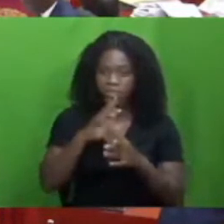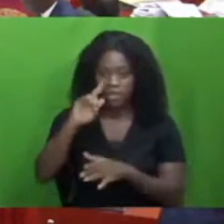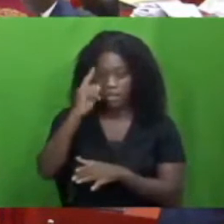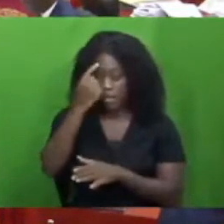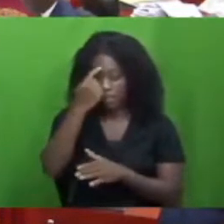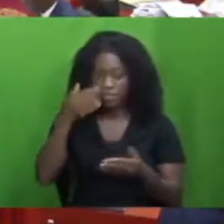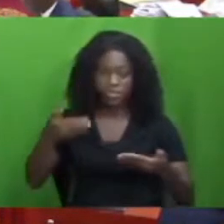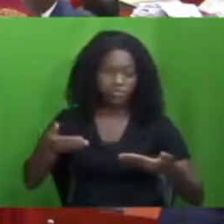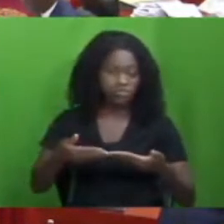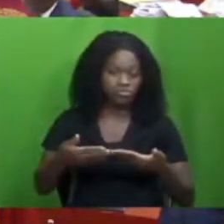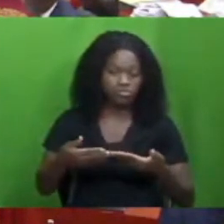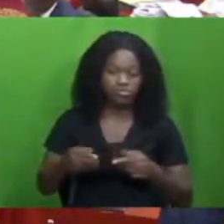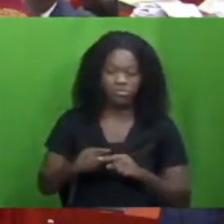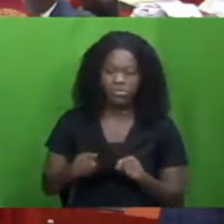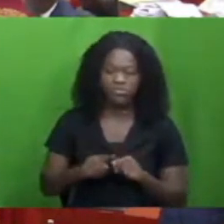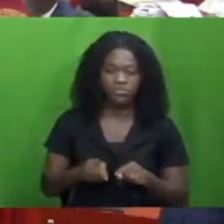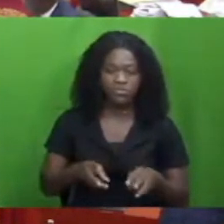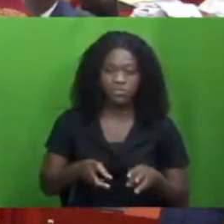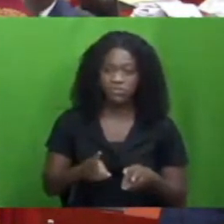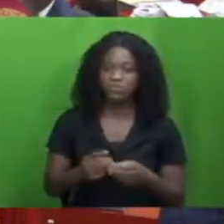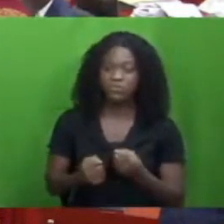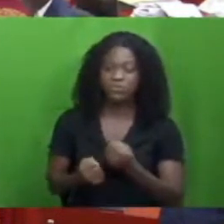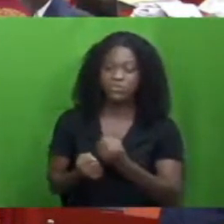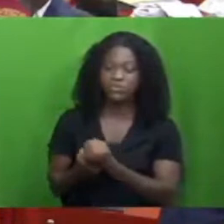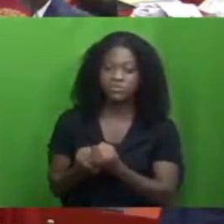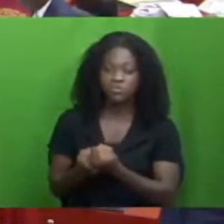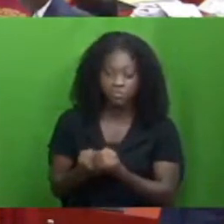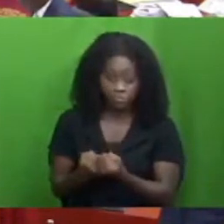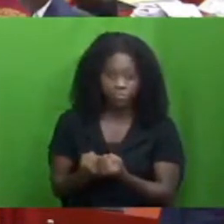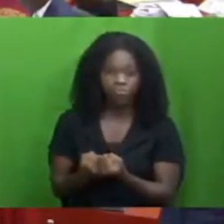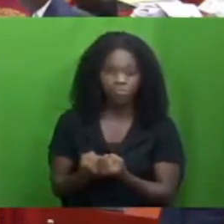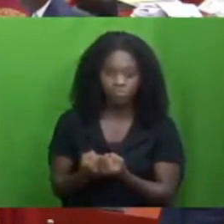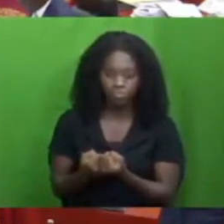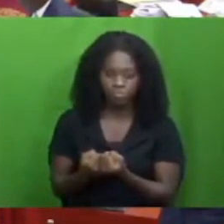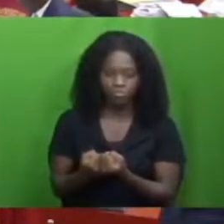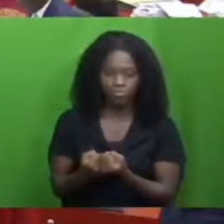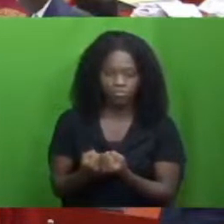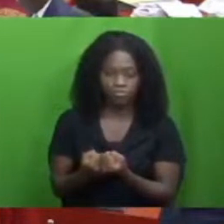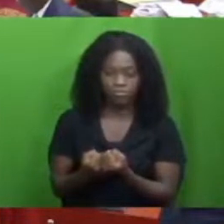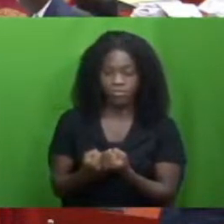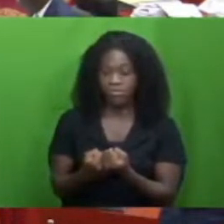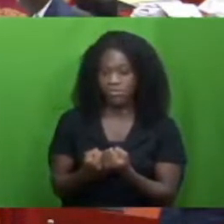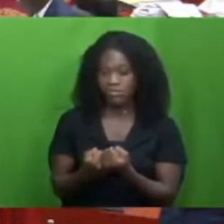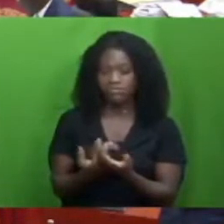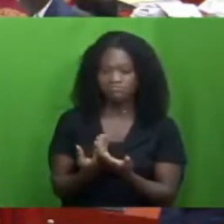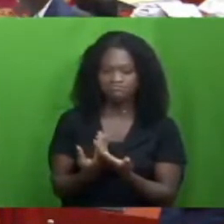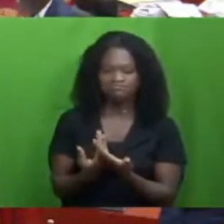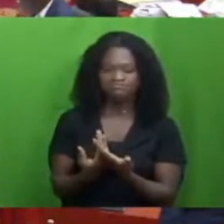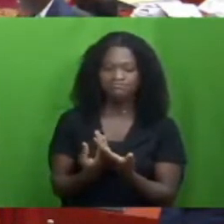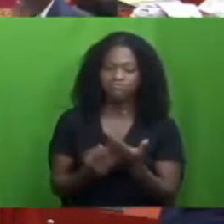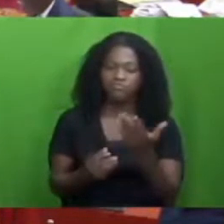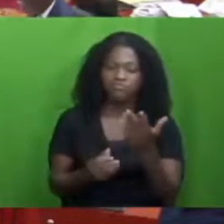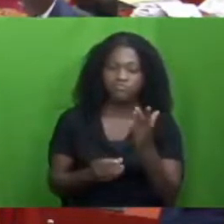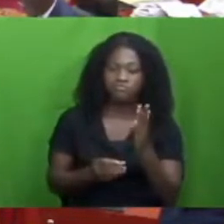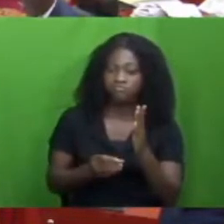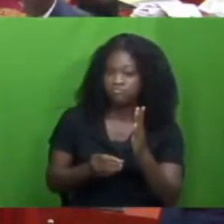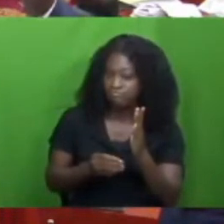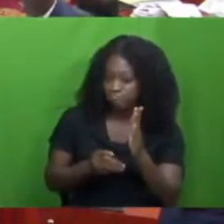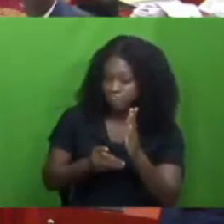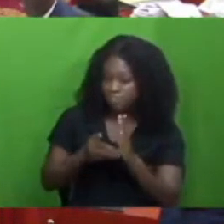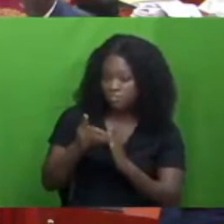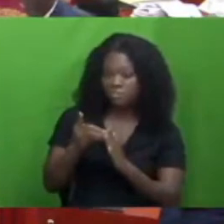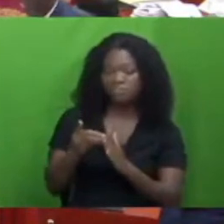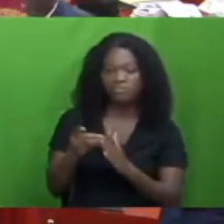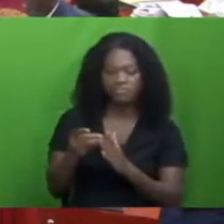several revenue measures to support the fiscal consolidation and growth agenda. The policy interventions were